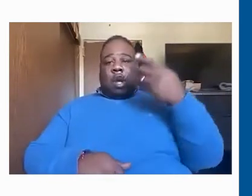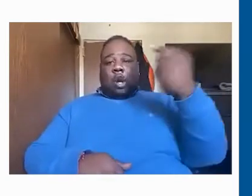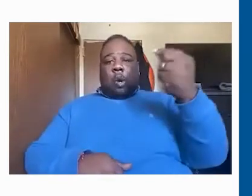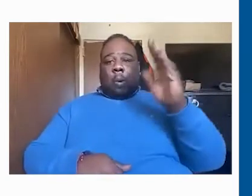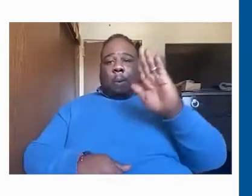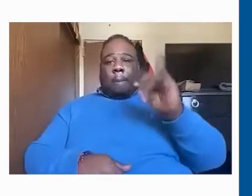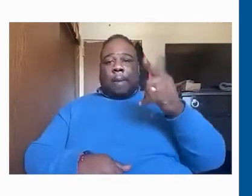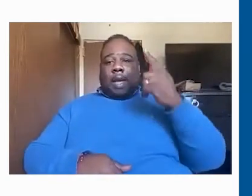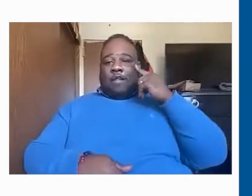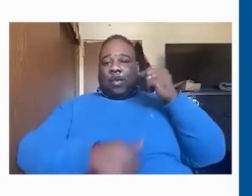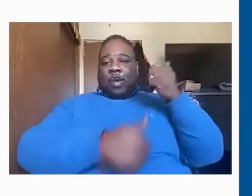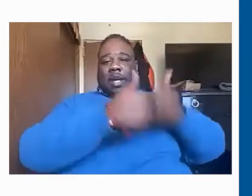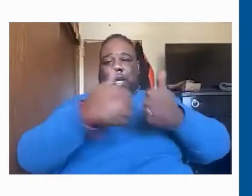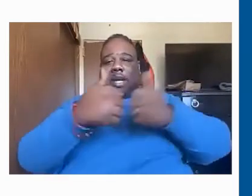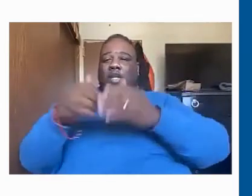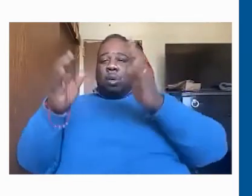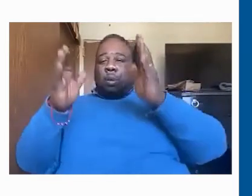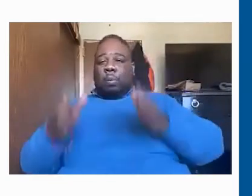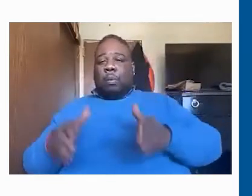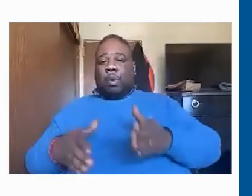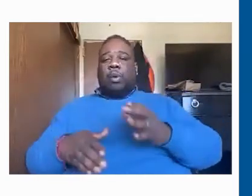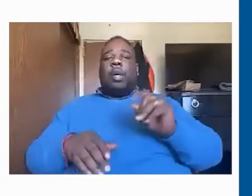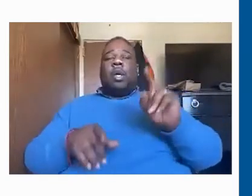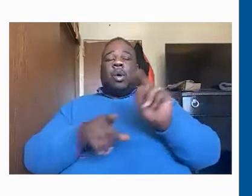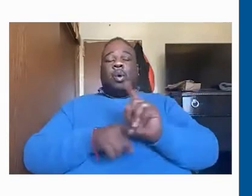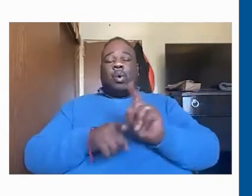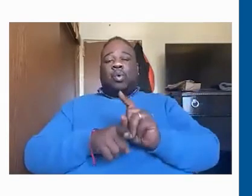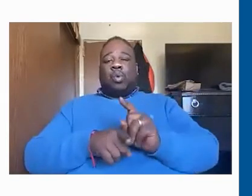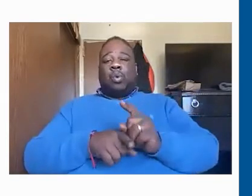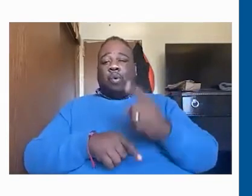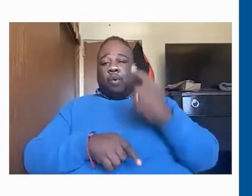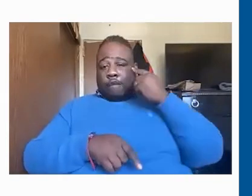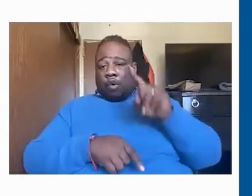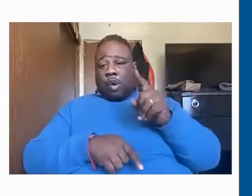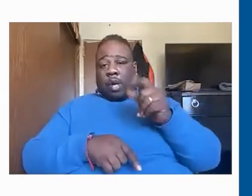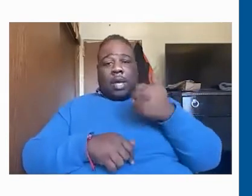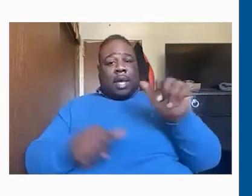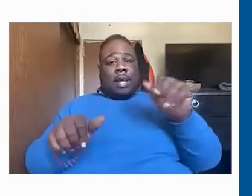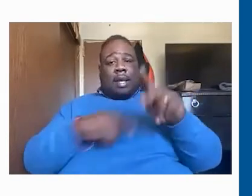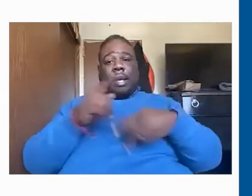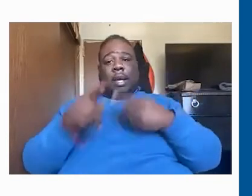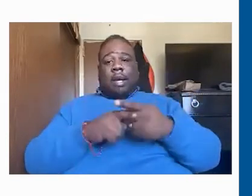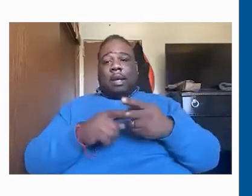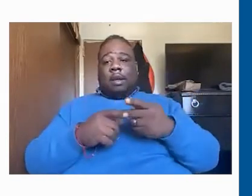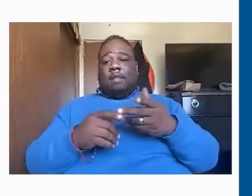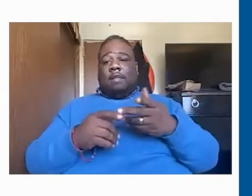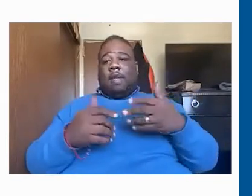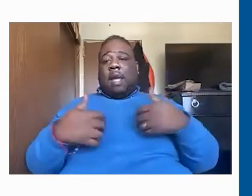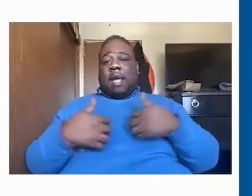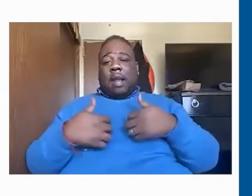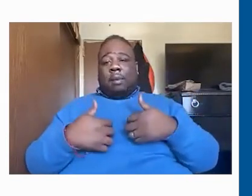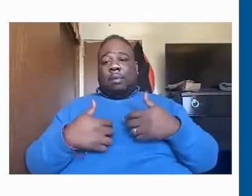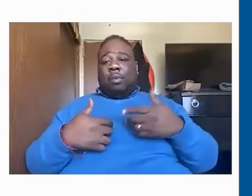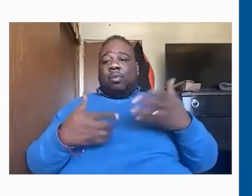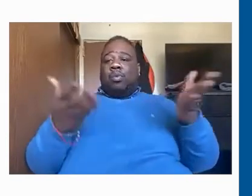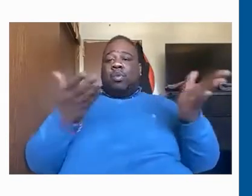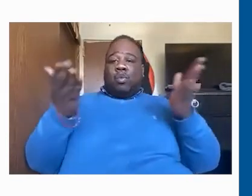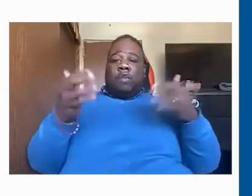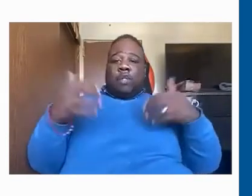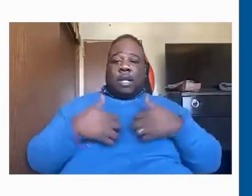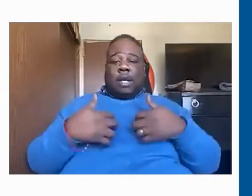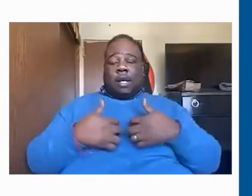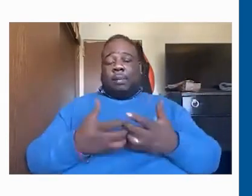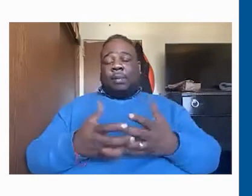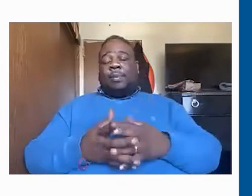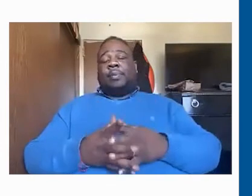So that's one reason why all are going to have. And also, maybe not everyone in the household has a disability. So again, each person's go